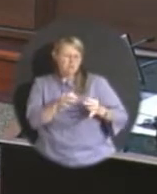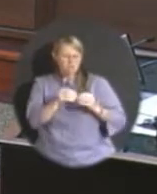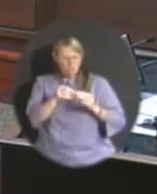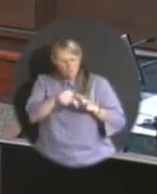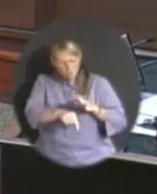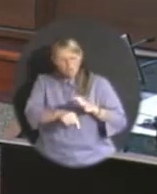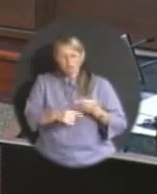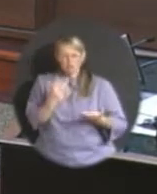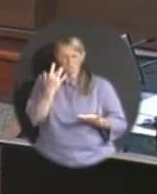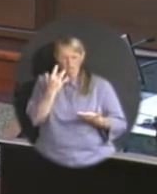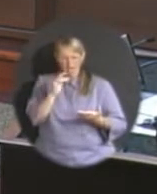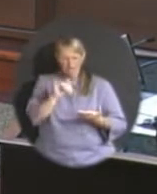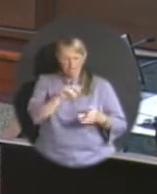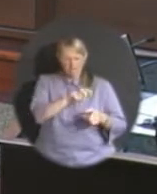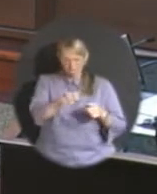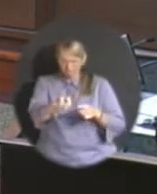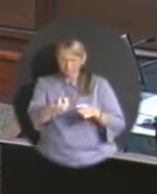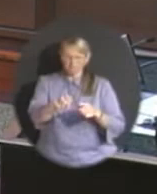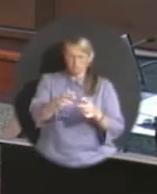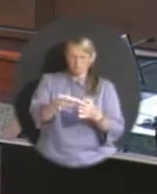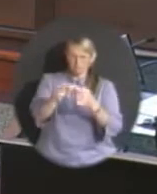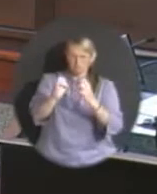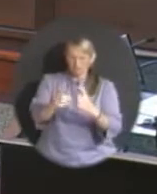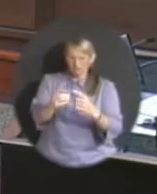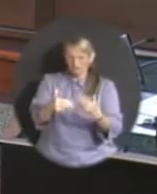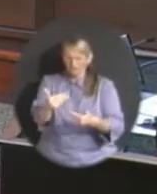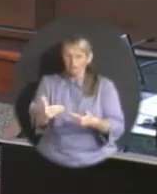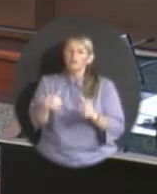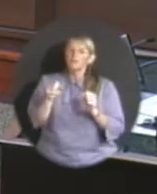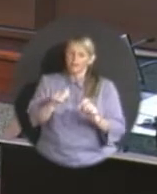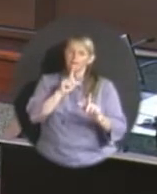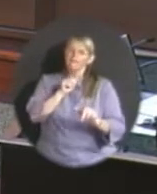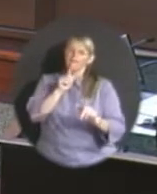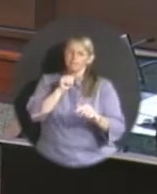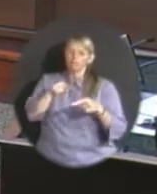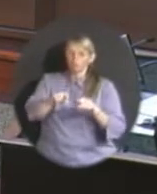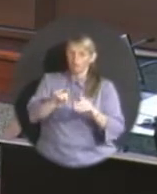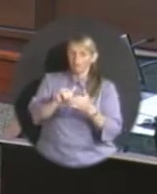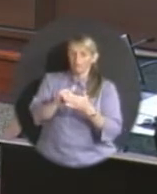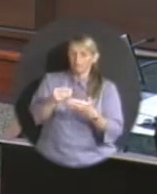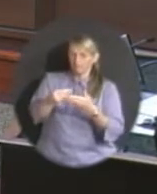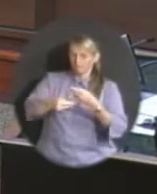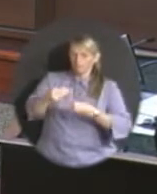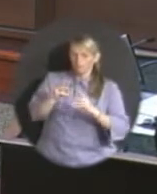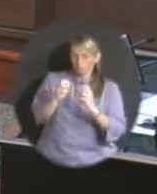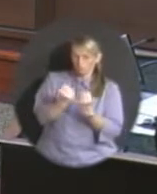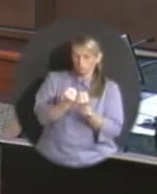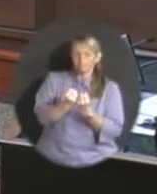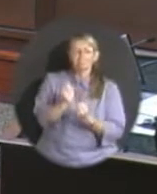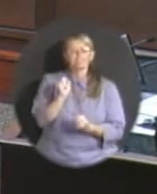do you have that amount in special education? And we'd be able to answer all those questions during the budget workshop. That's correct.